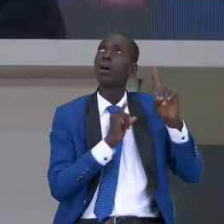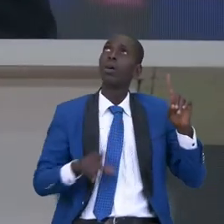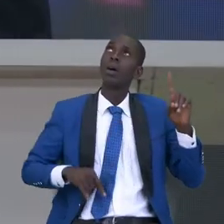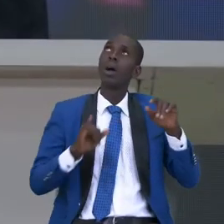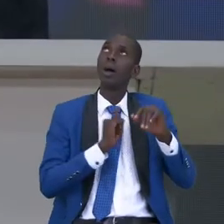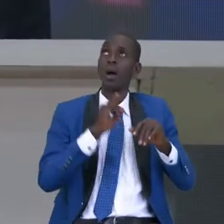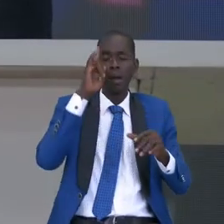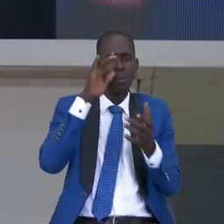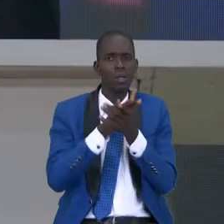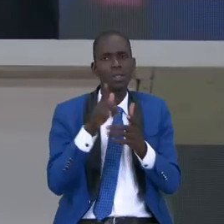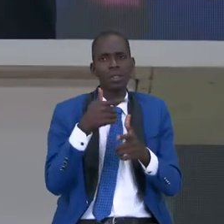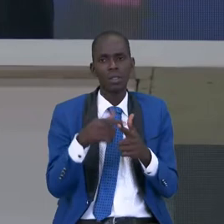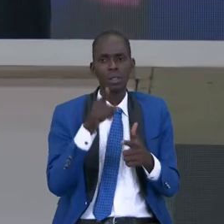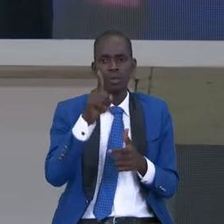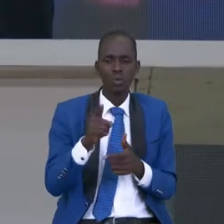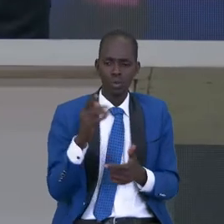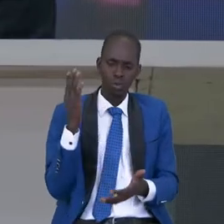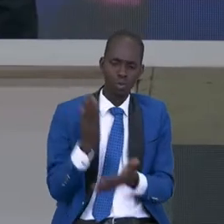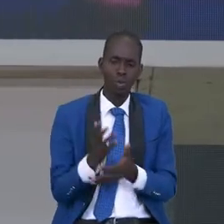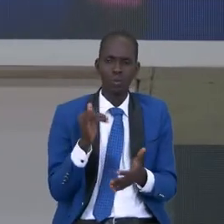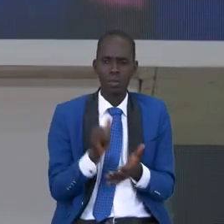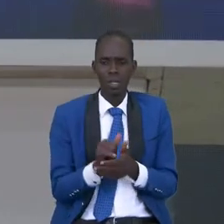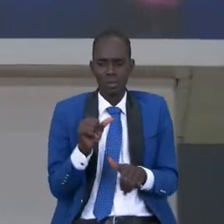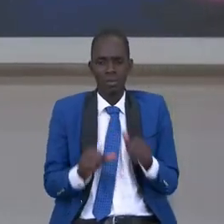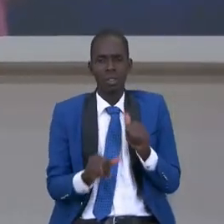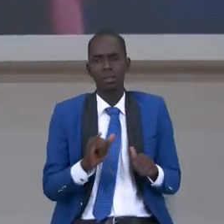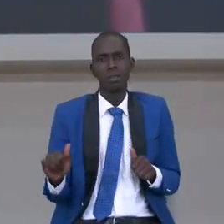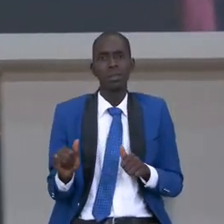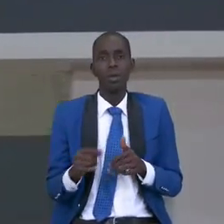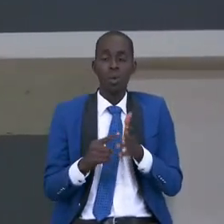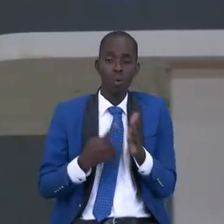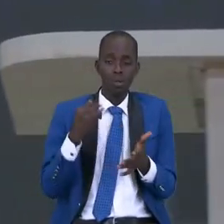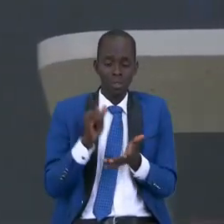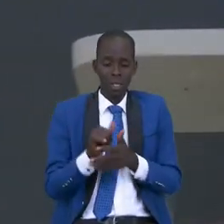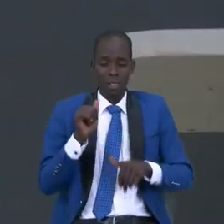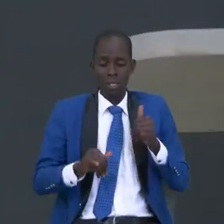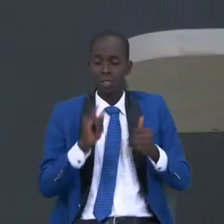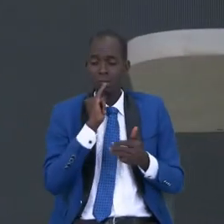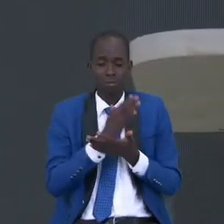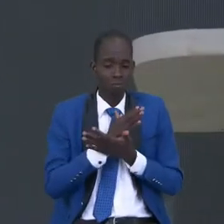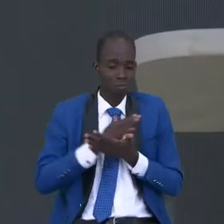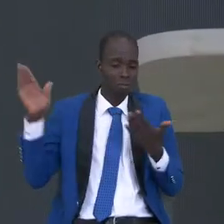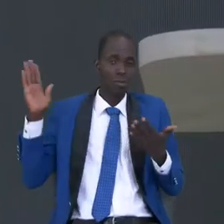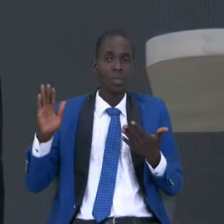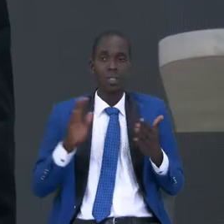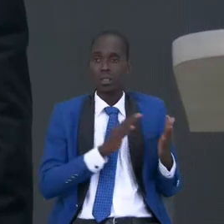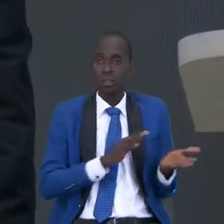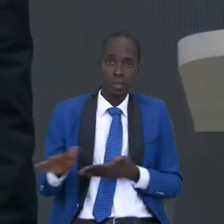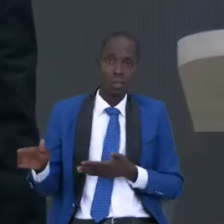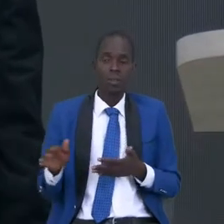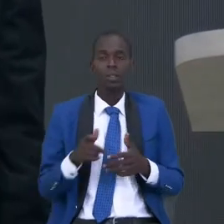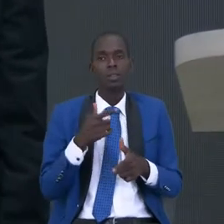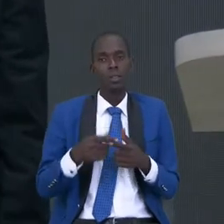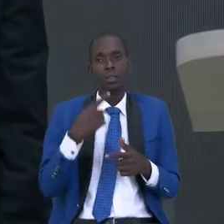that part of unreasonable unbelief. Once that is cleared away, Lord, I believe,